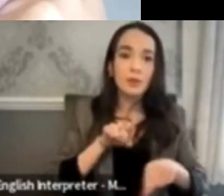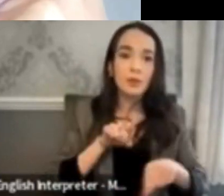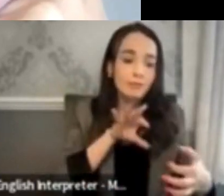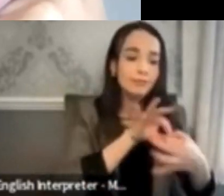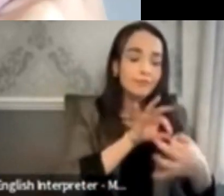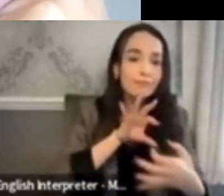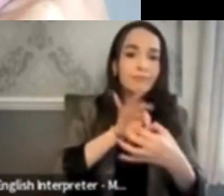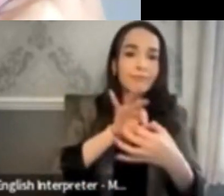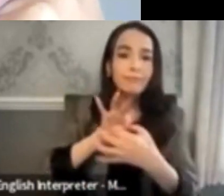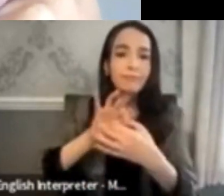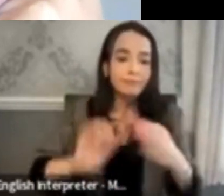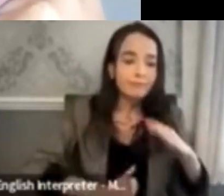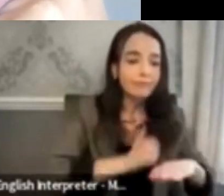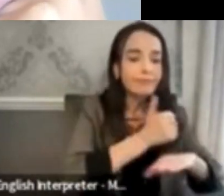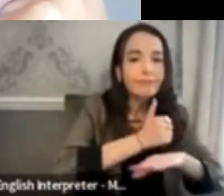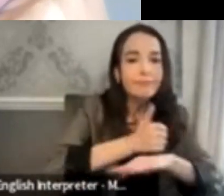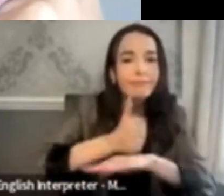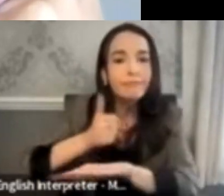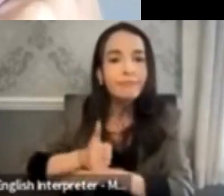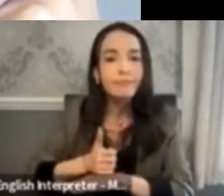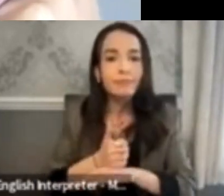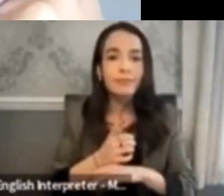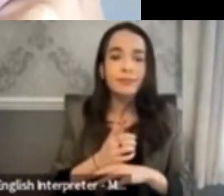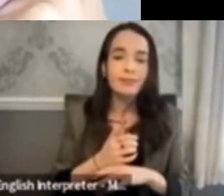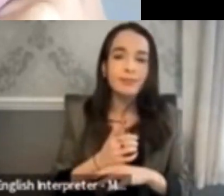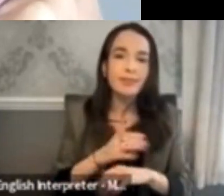re-establishing or establishing contact and engagement schools,